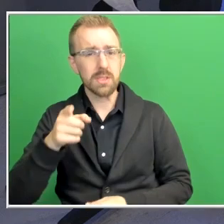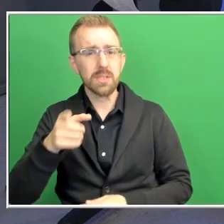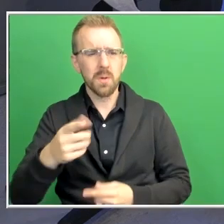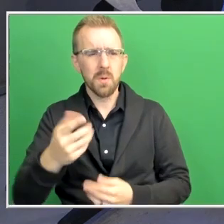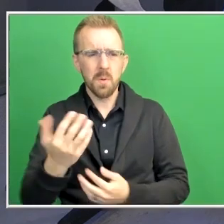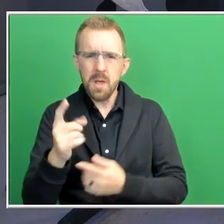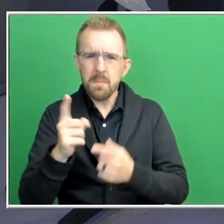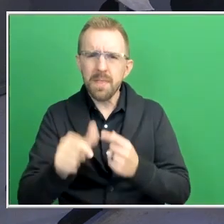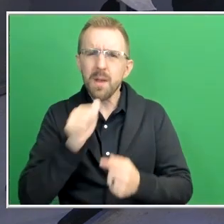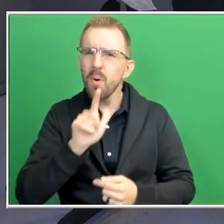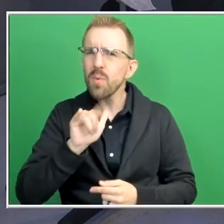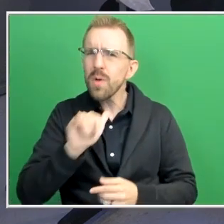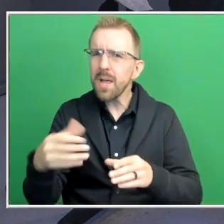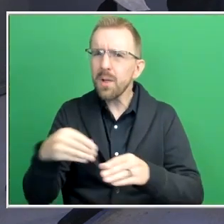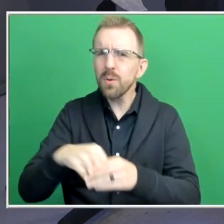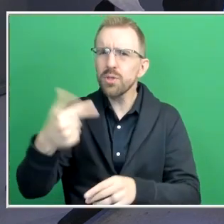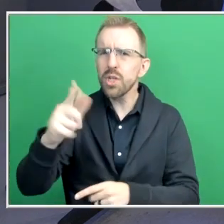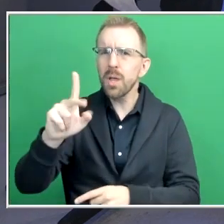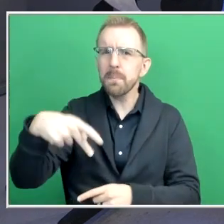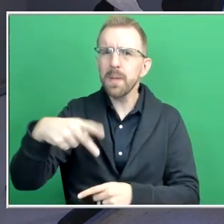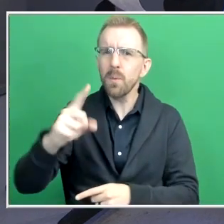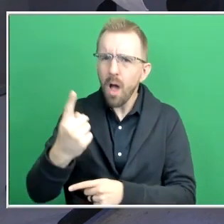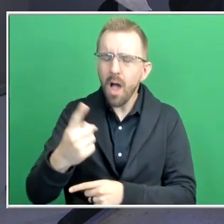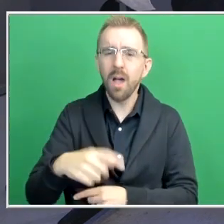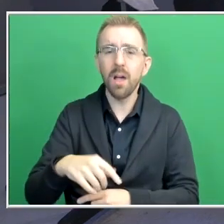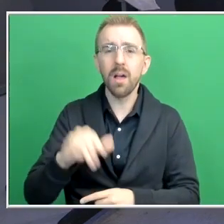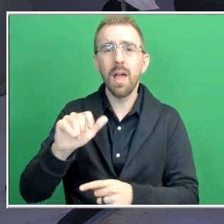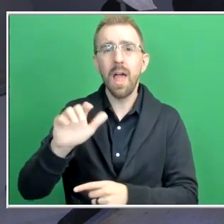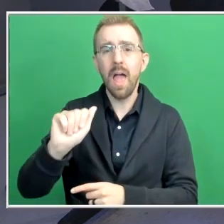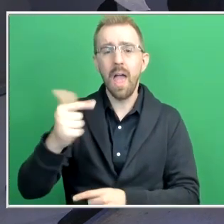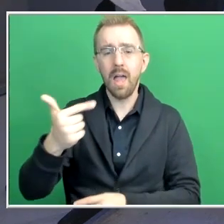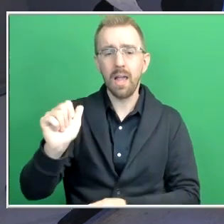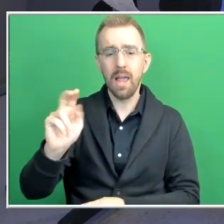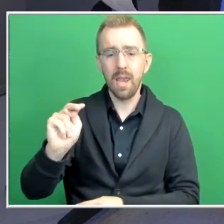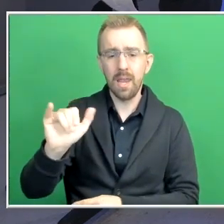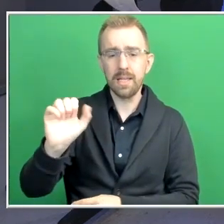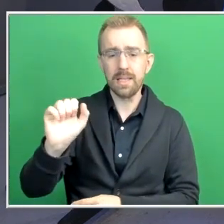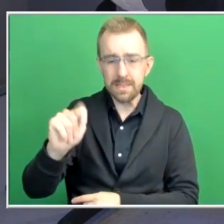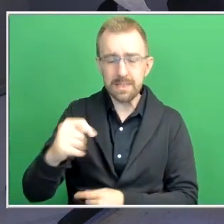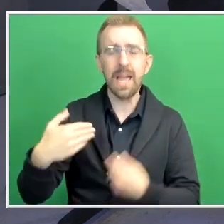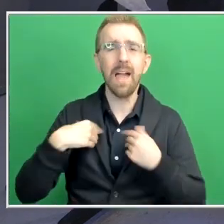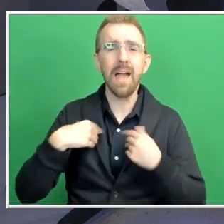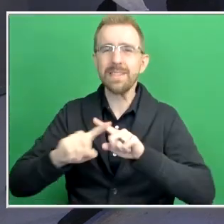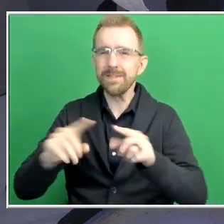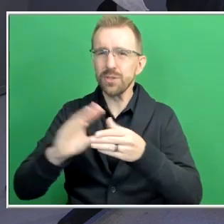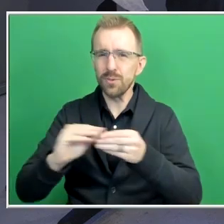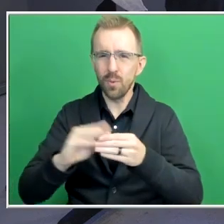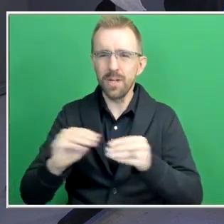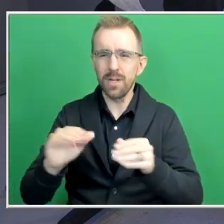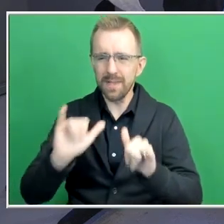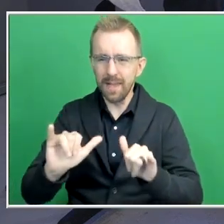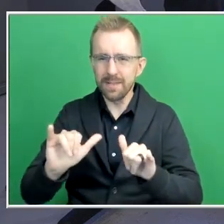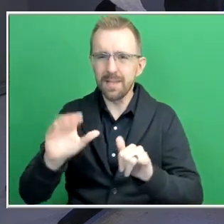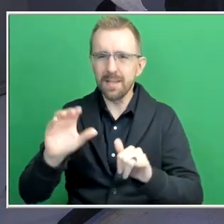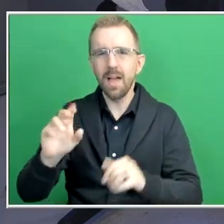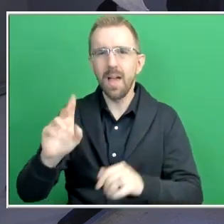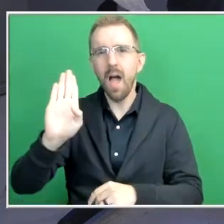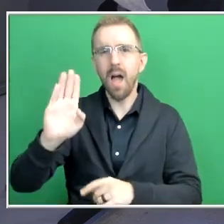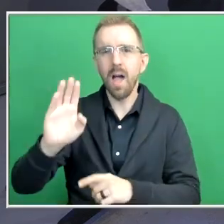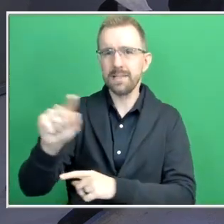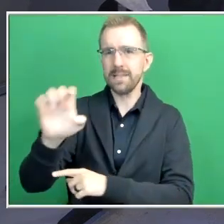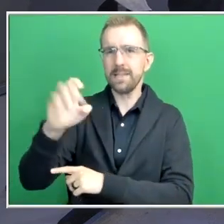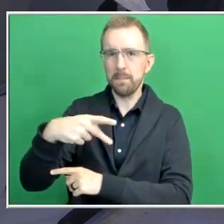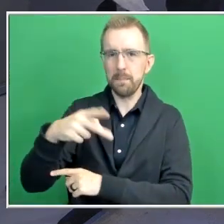really include the GLP-1 agonist. So would GLP-1 agonists have given us a different story? And again, that's Zepbound and Ozempic and Wegovy and all that.